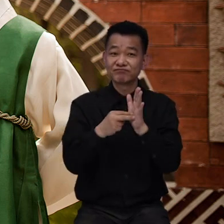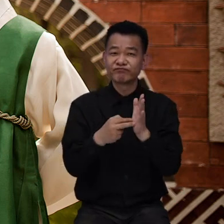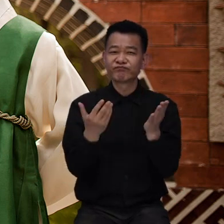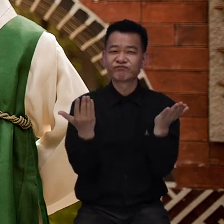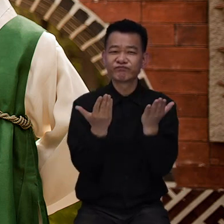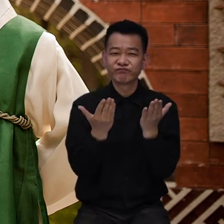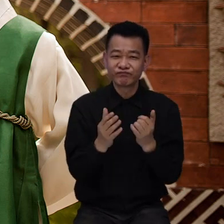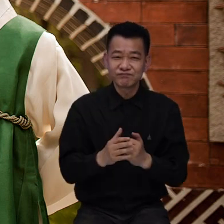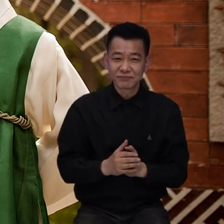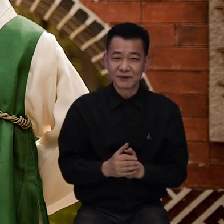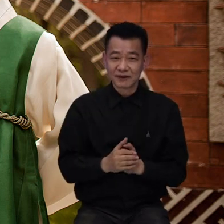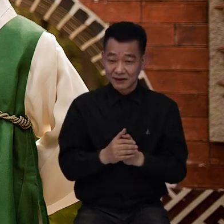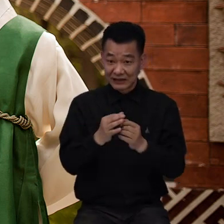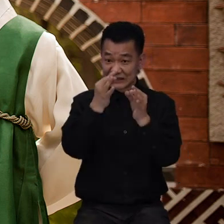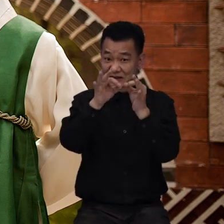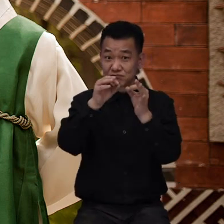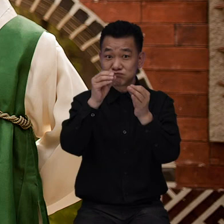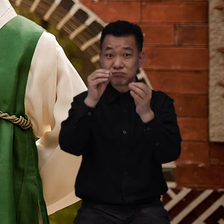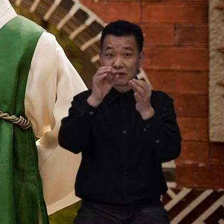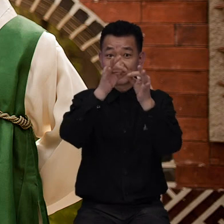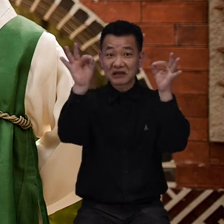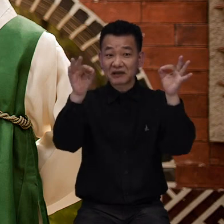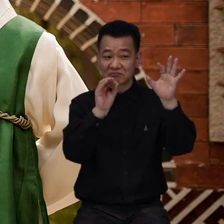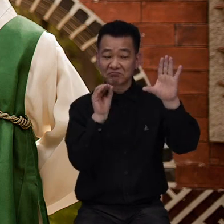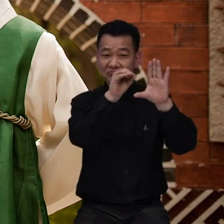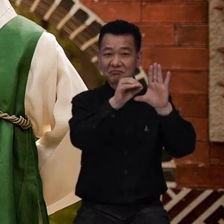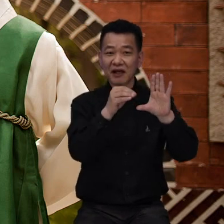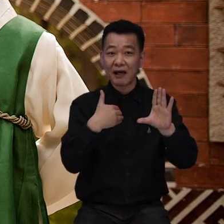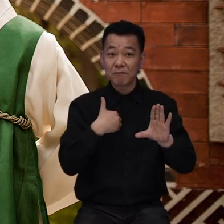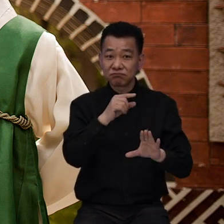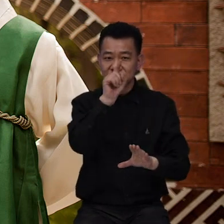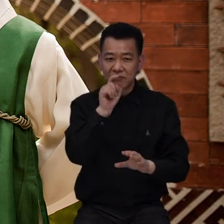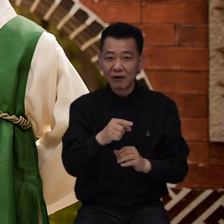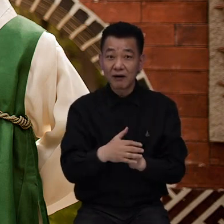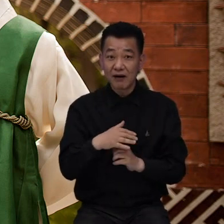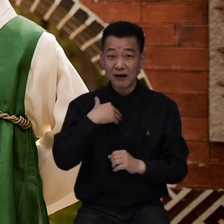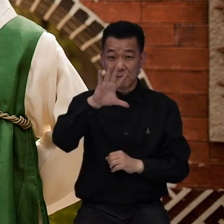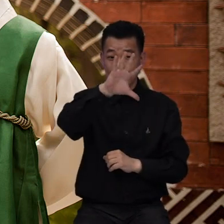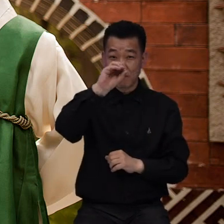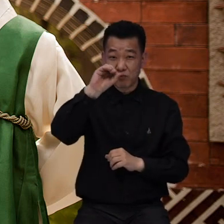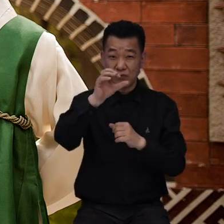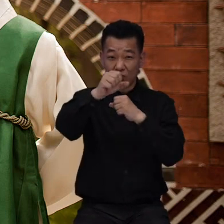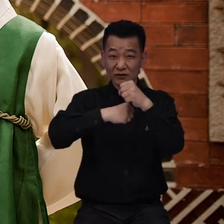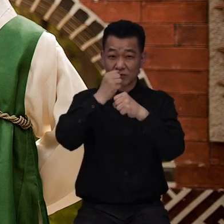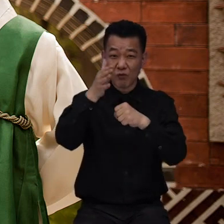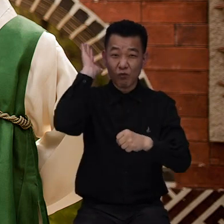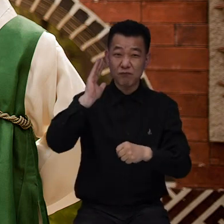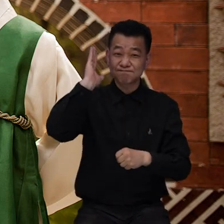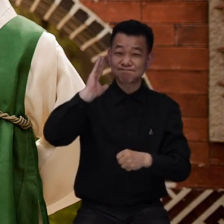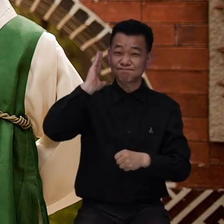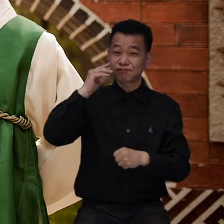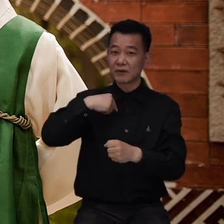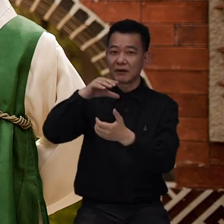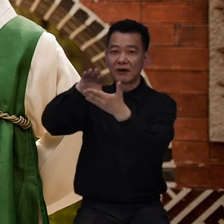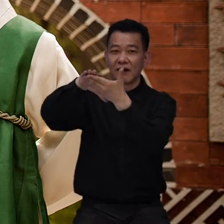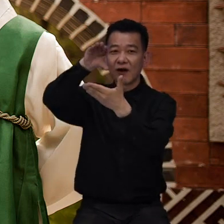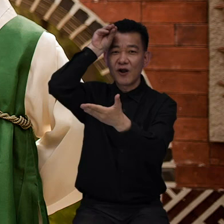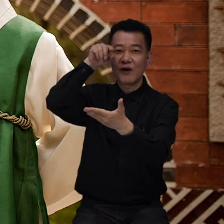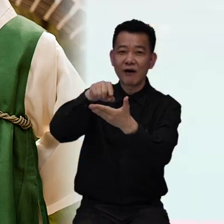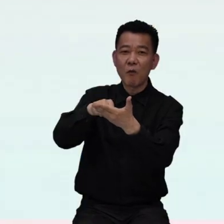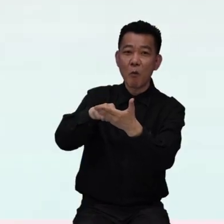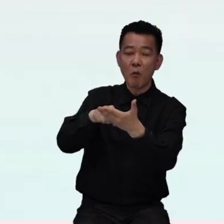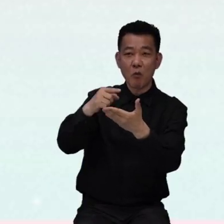it contains deeper meaning. I agree. I think we should learn from our ancestors' progressive thoughts.